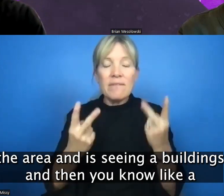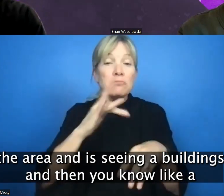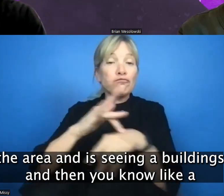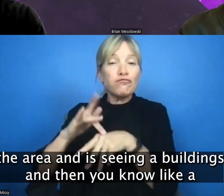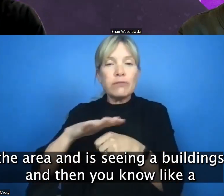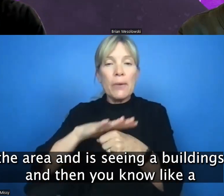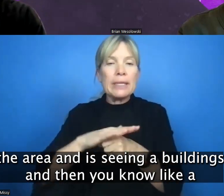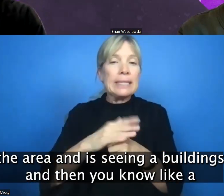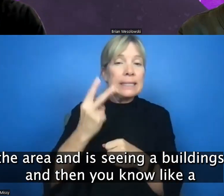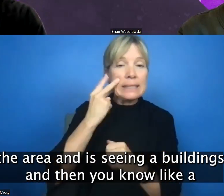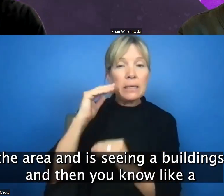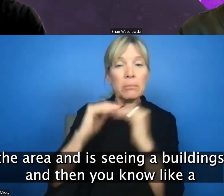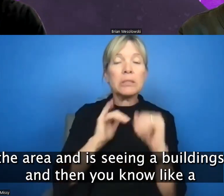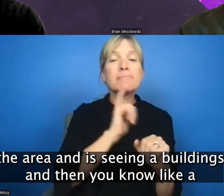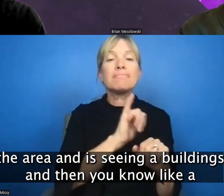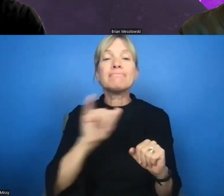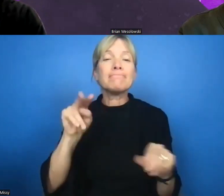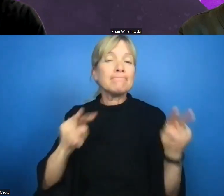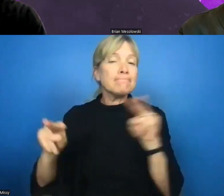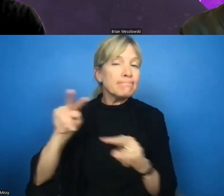seeing buildings, and then,